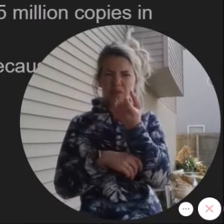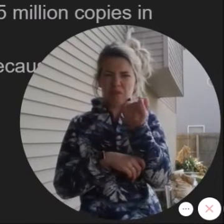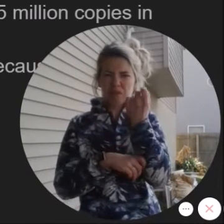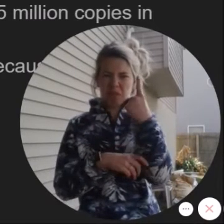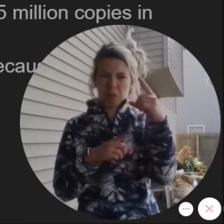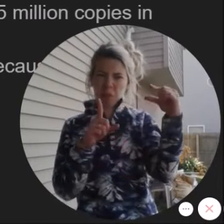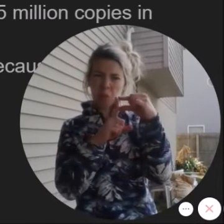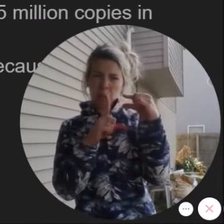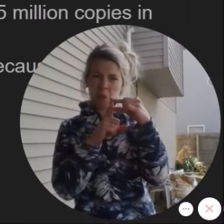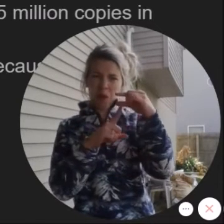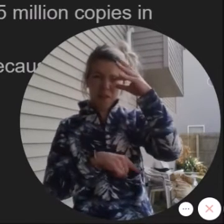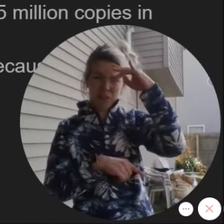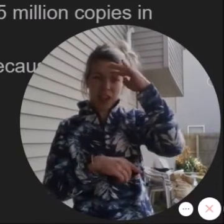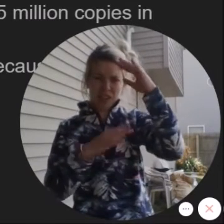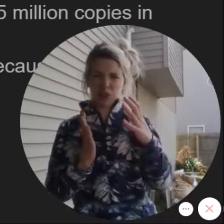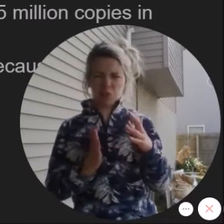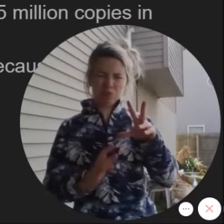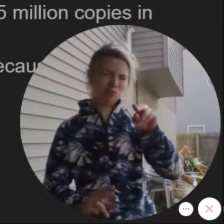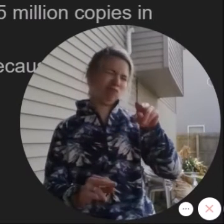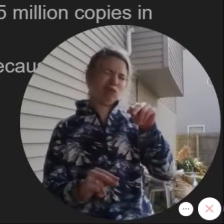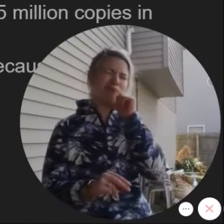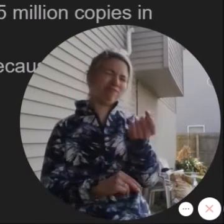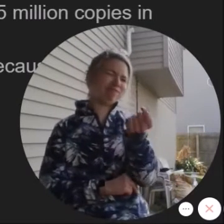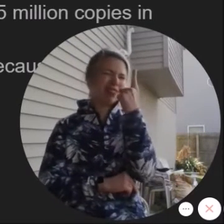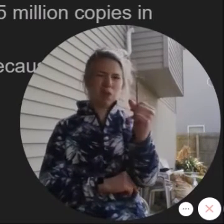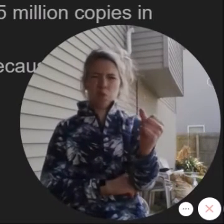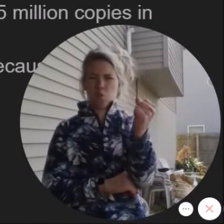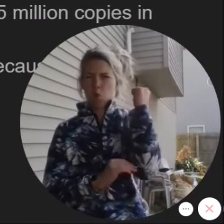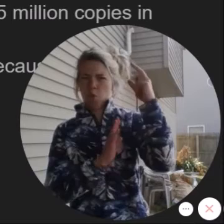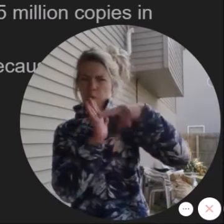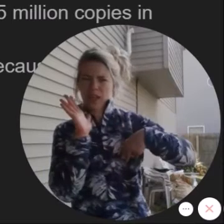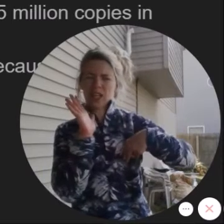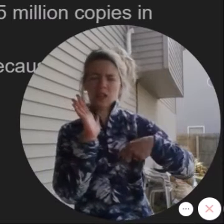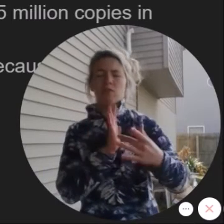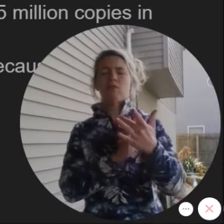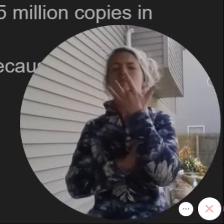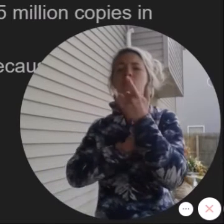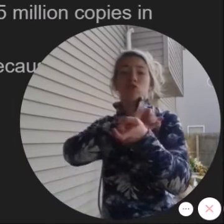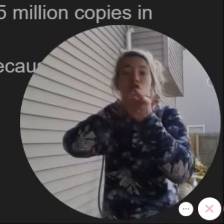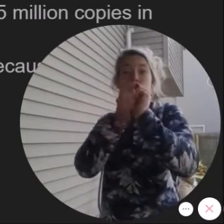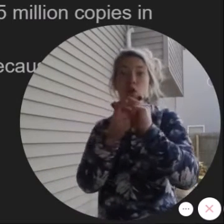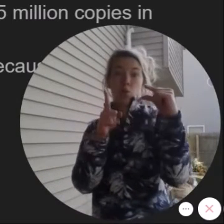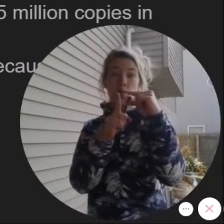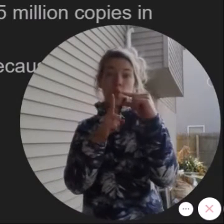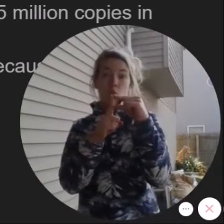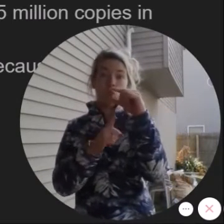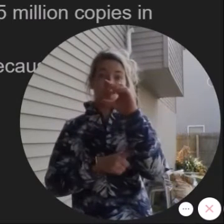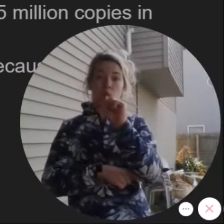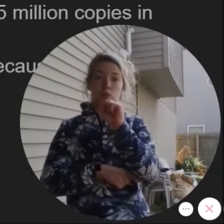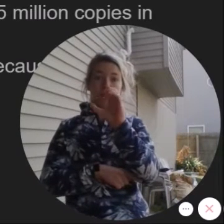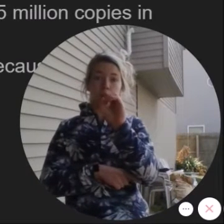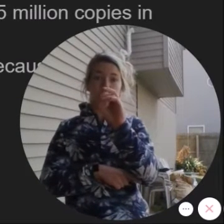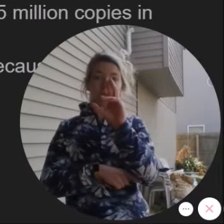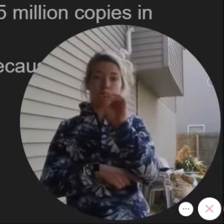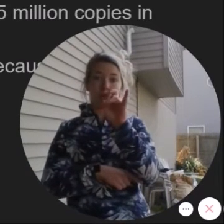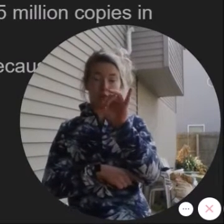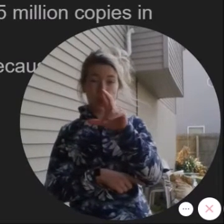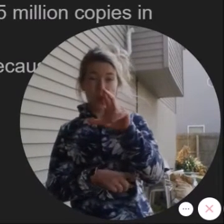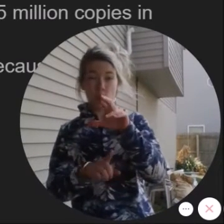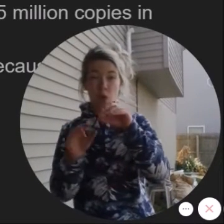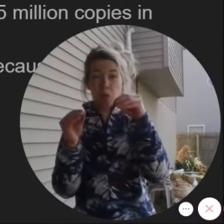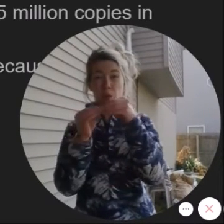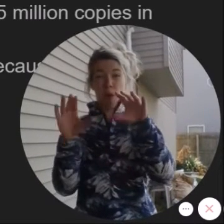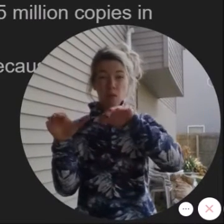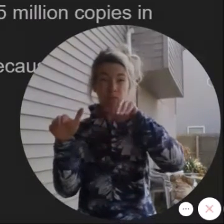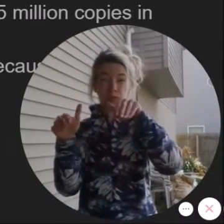because people in America didn't understand the word philosopher, and they didn't think that they'd read it, so they preferred to change the word to